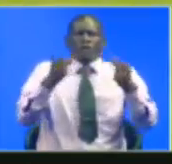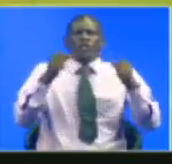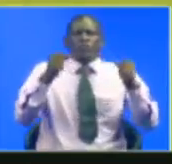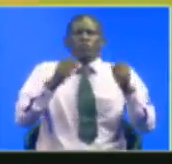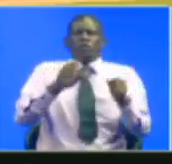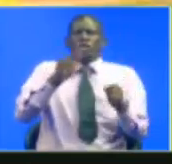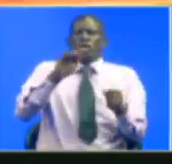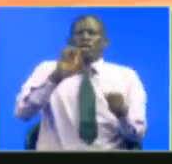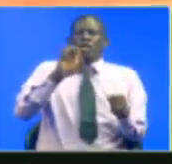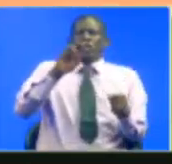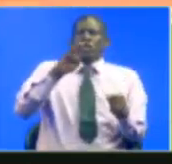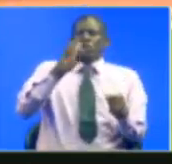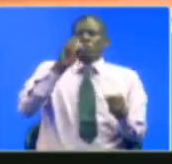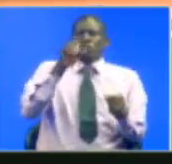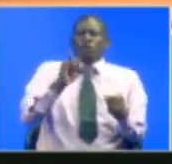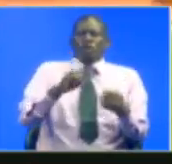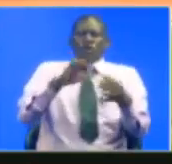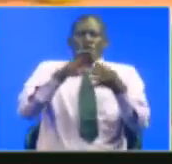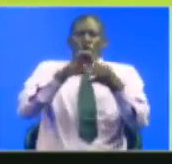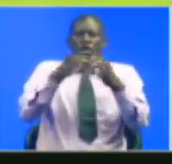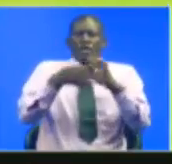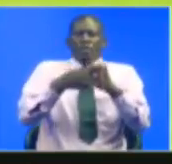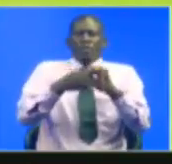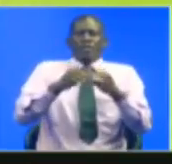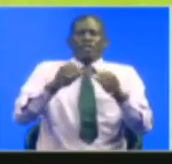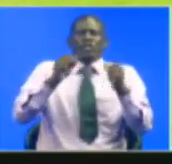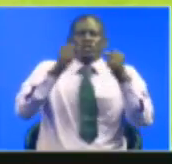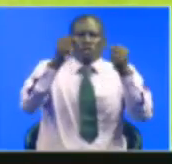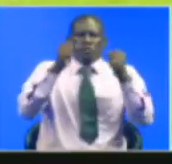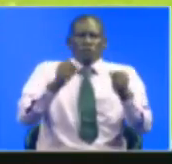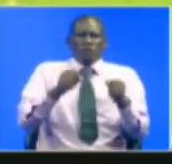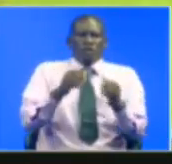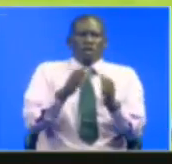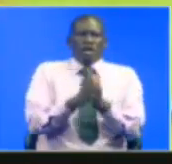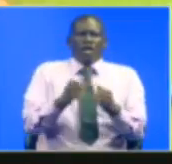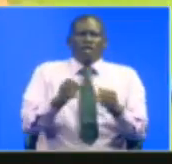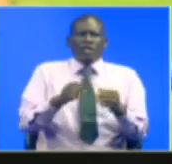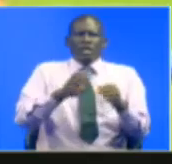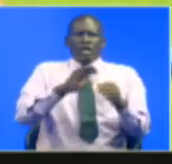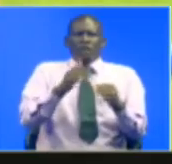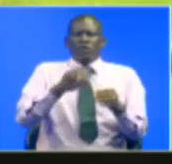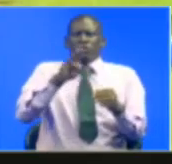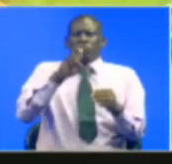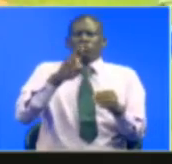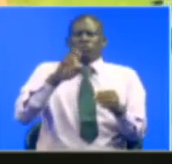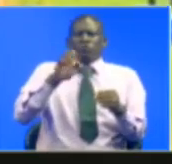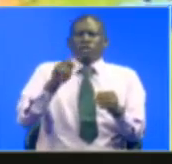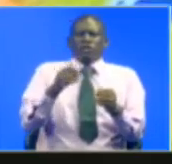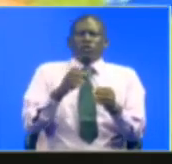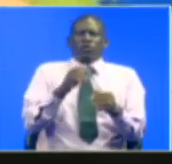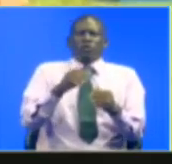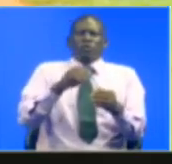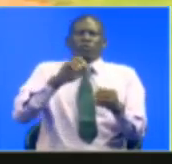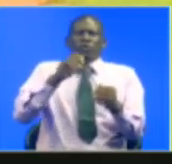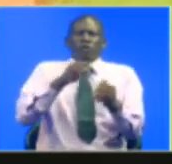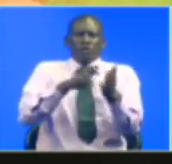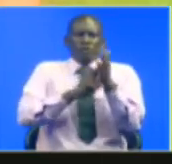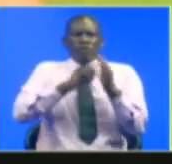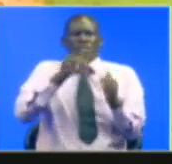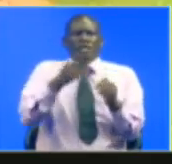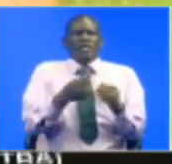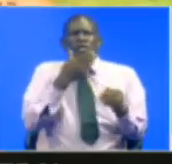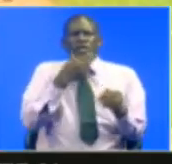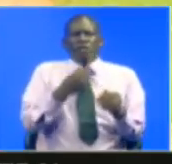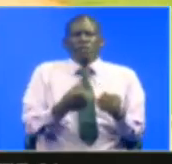Kemboi, Olympic champion Conseslus Kipruto, veterans Bremin Kipruto and Jairus Birech will fly Kenya's flag in the men's 3,000